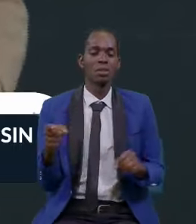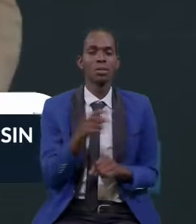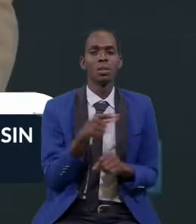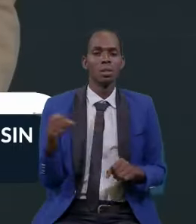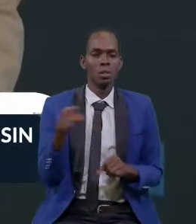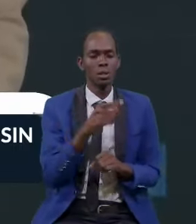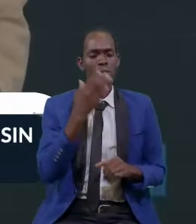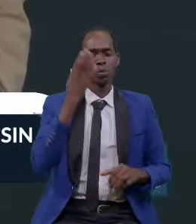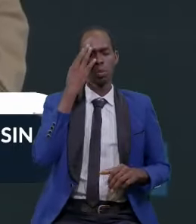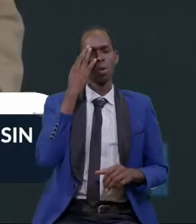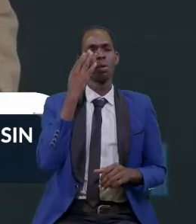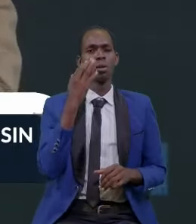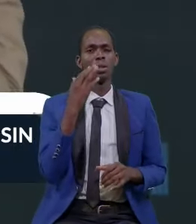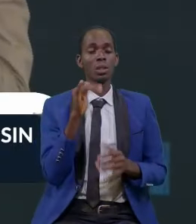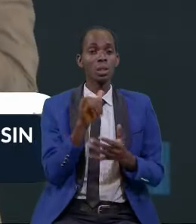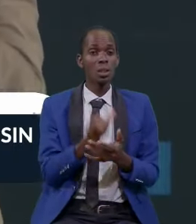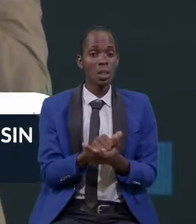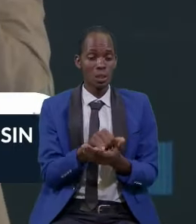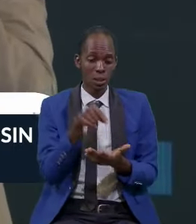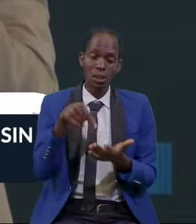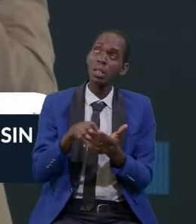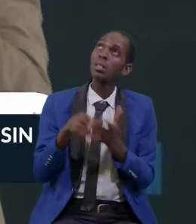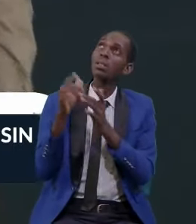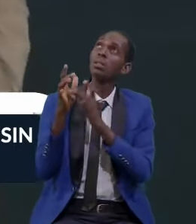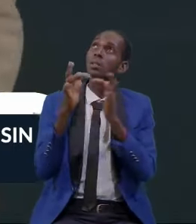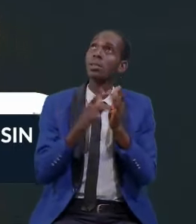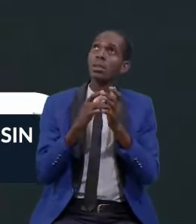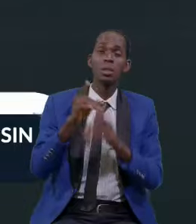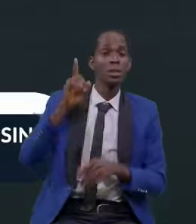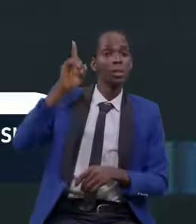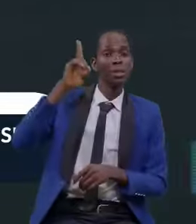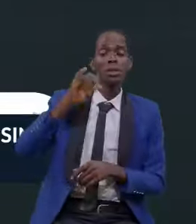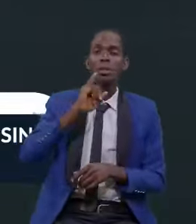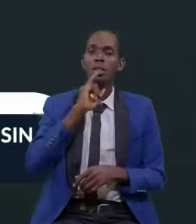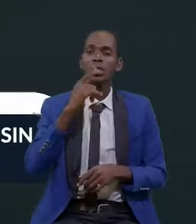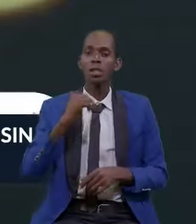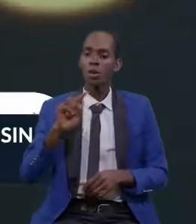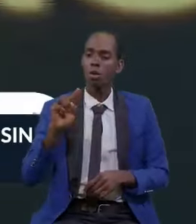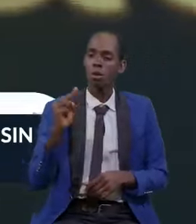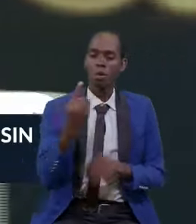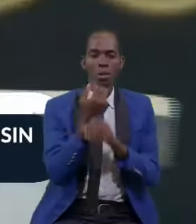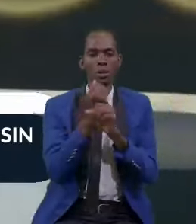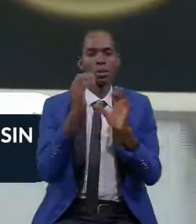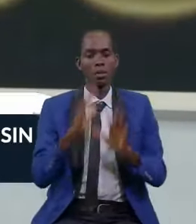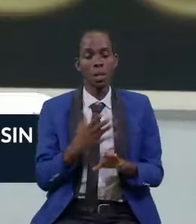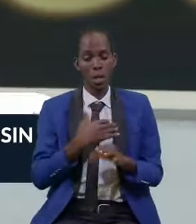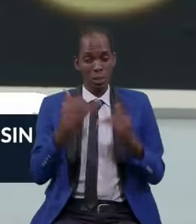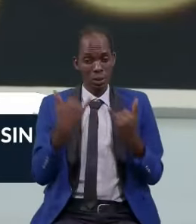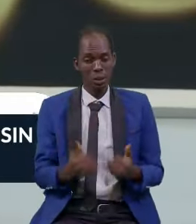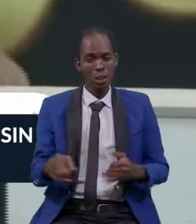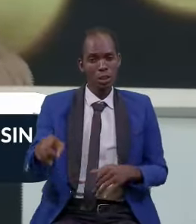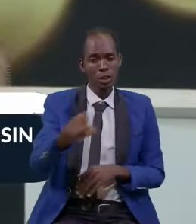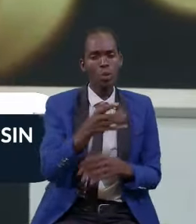convinced that this Jesus is the only Savior. And now they wanted to know, what shall we